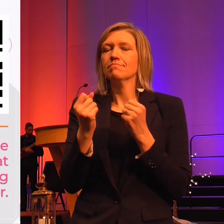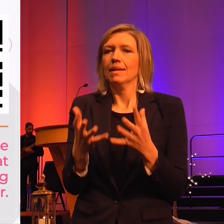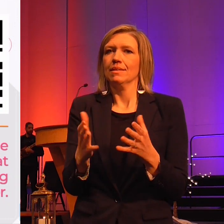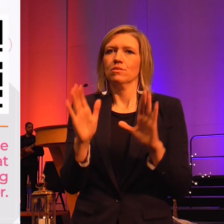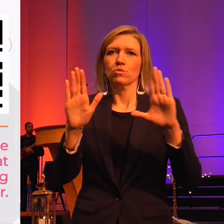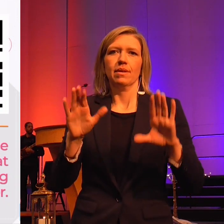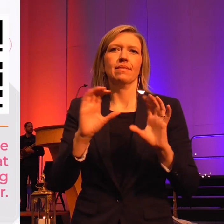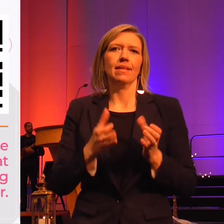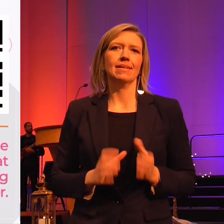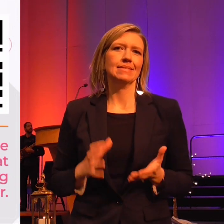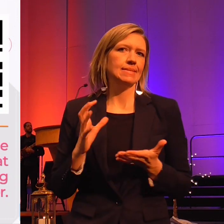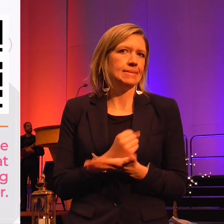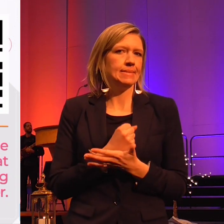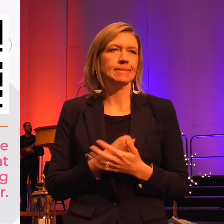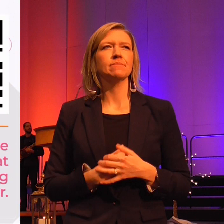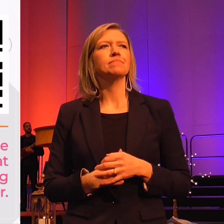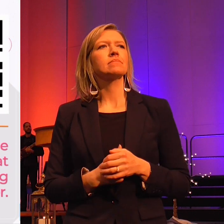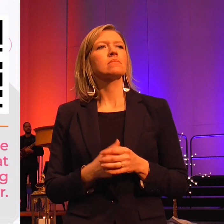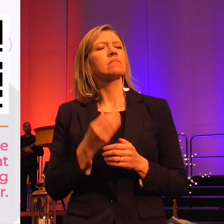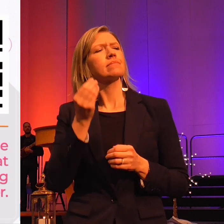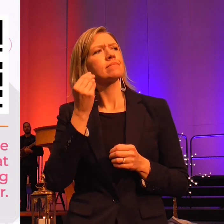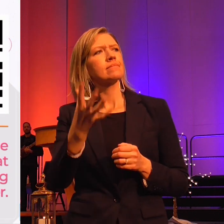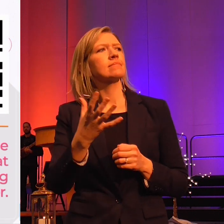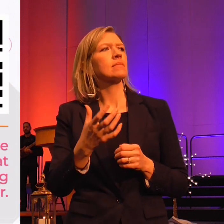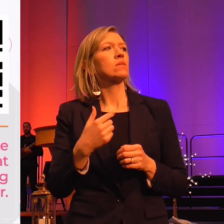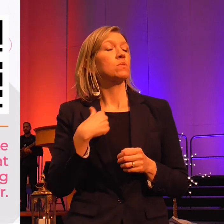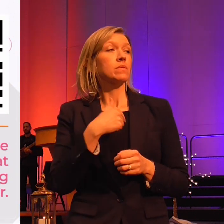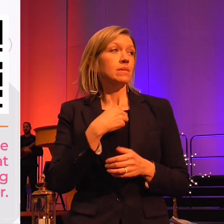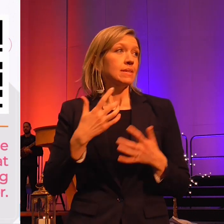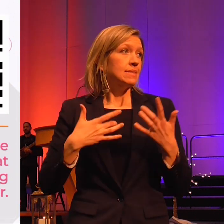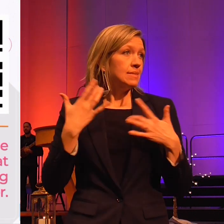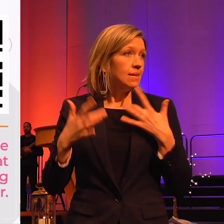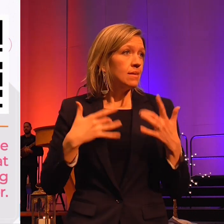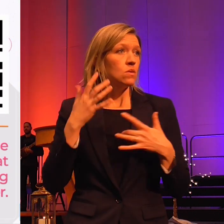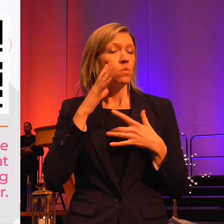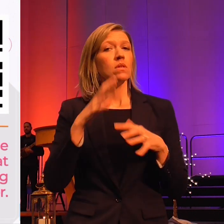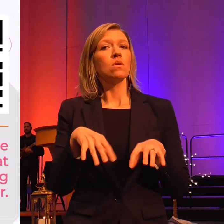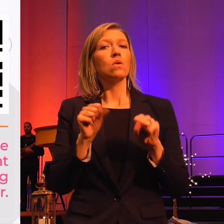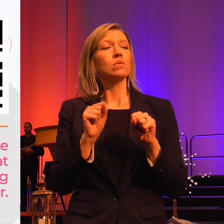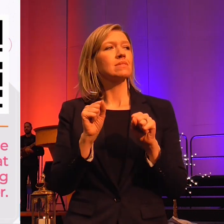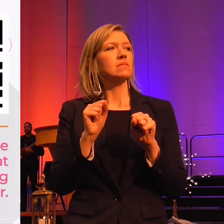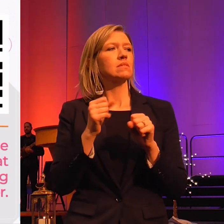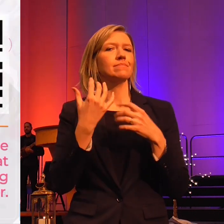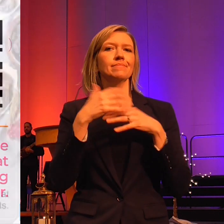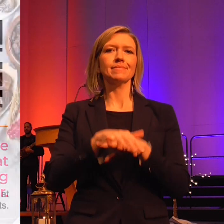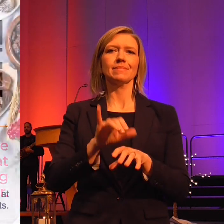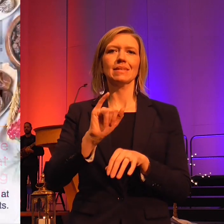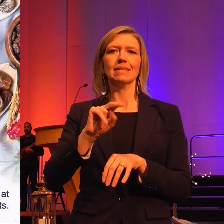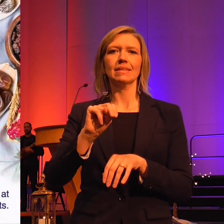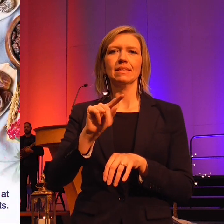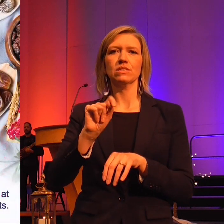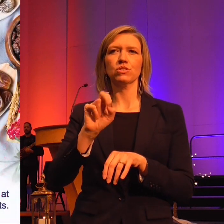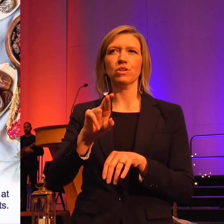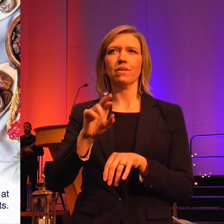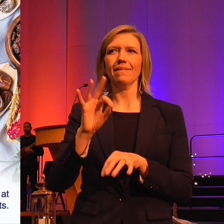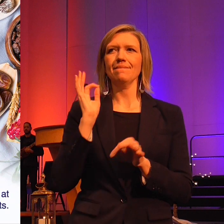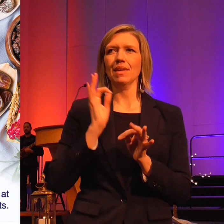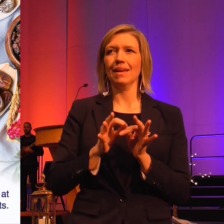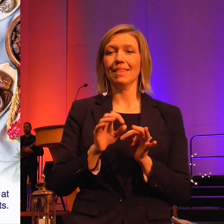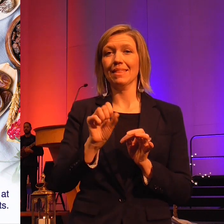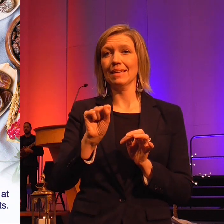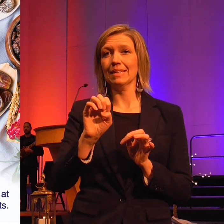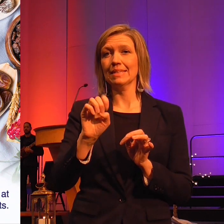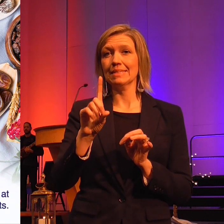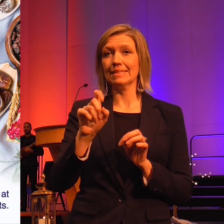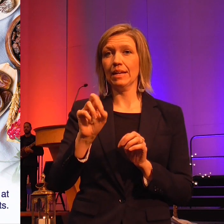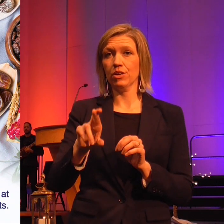that. And we want you to know that we're excited to be hosting an interfaith Seder that Reverend Zamira is hosting. It will be on